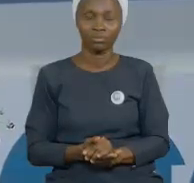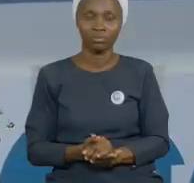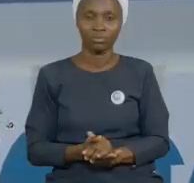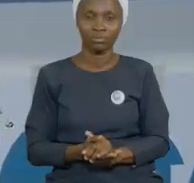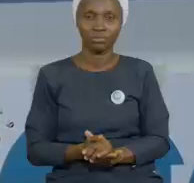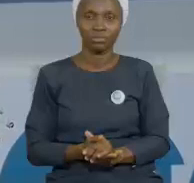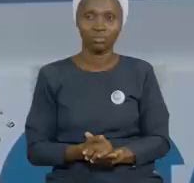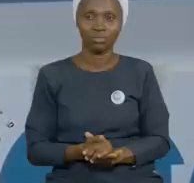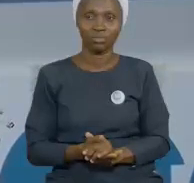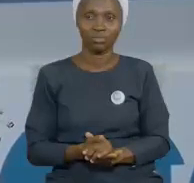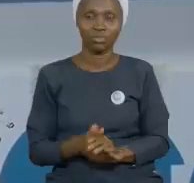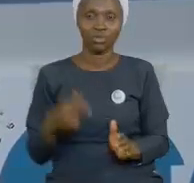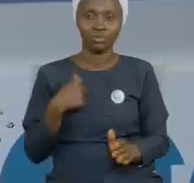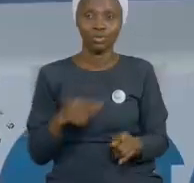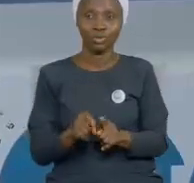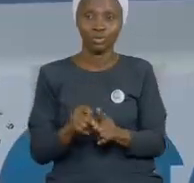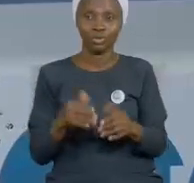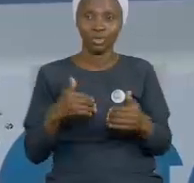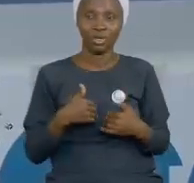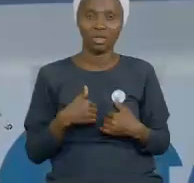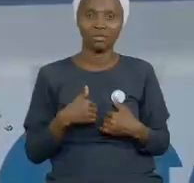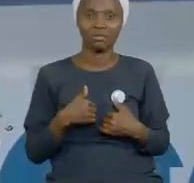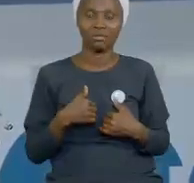We equally have the converts rally.